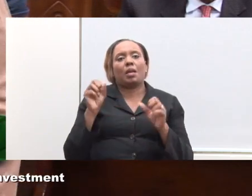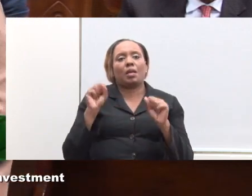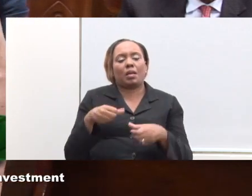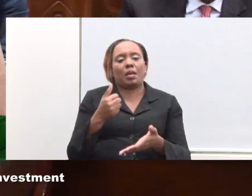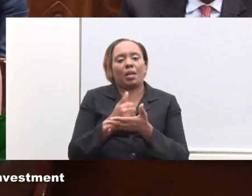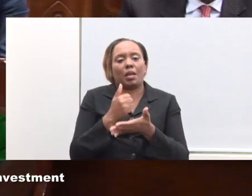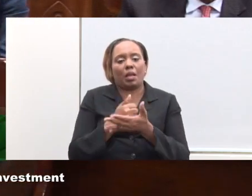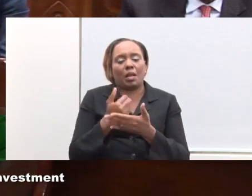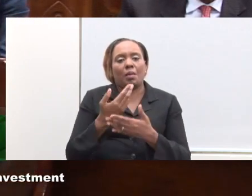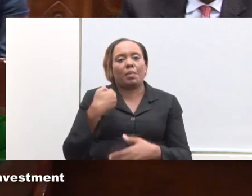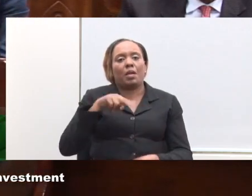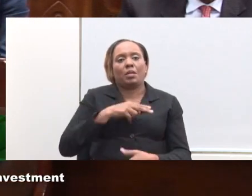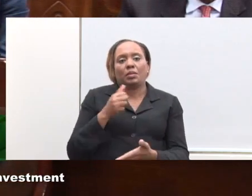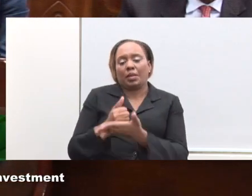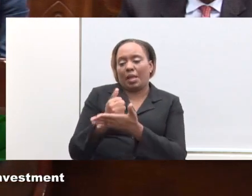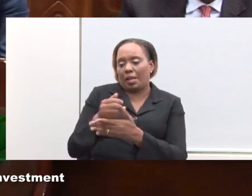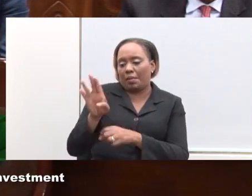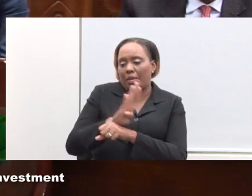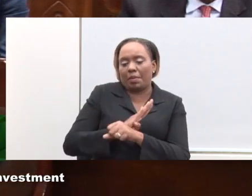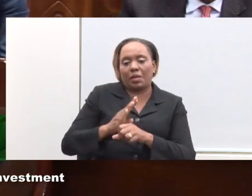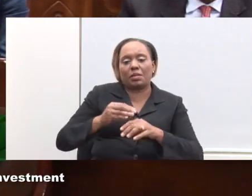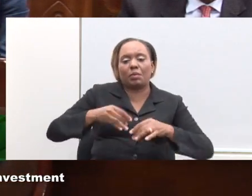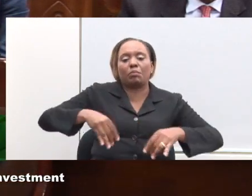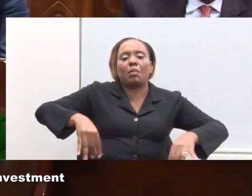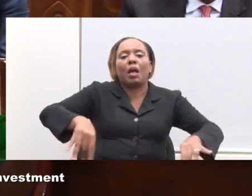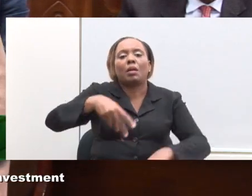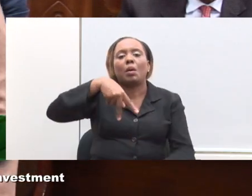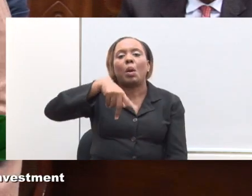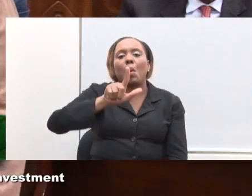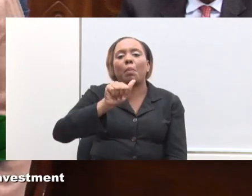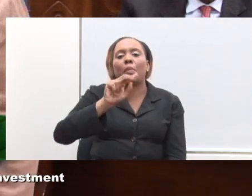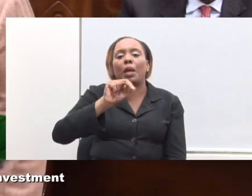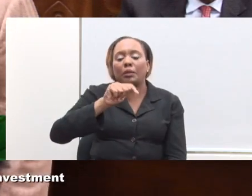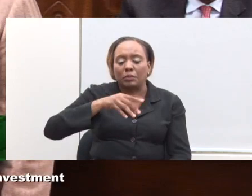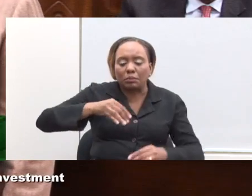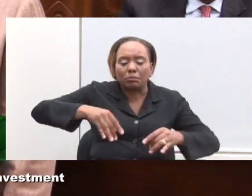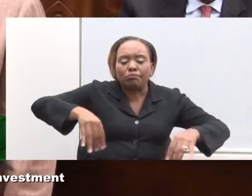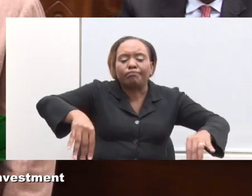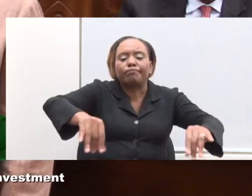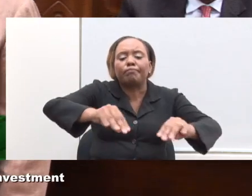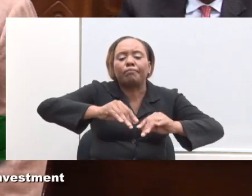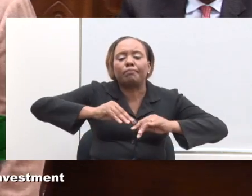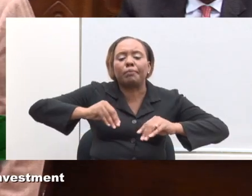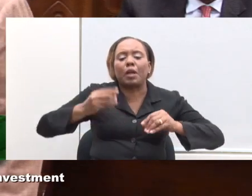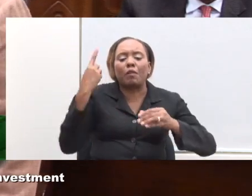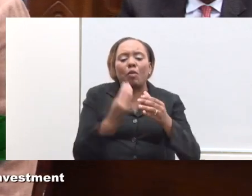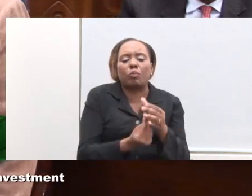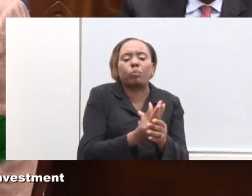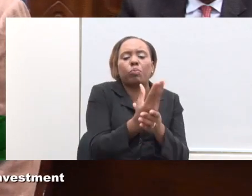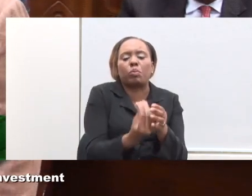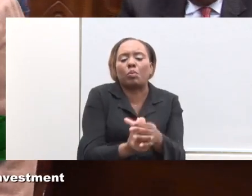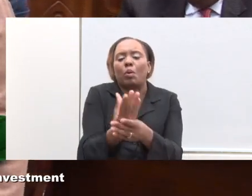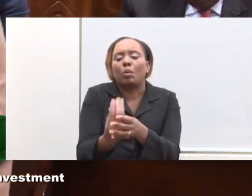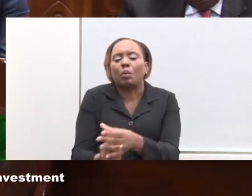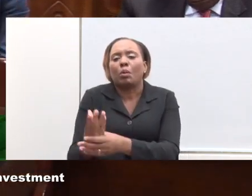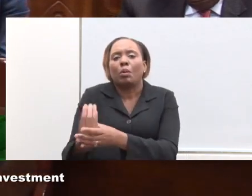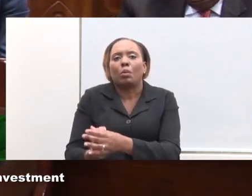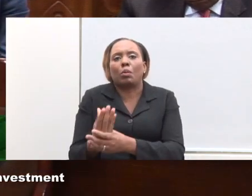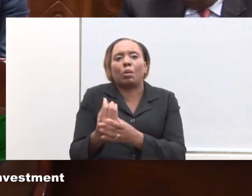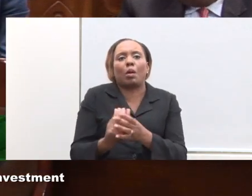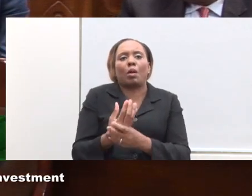help Barbadians to be able to plant the food, what I have called to the Minister of Agriculture, the 6-week and the 12-week